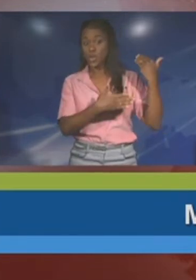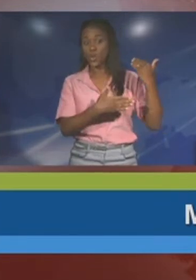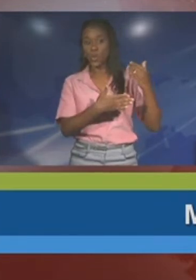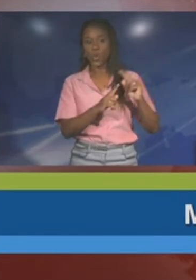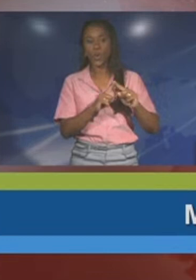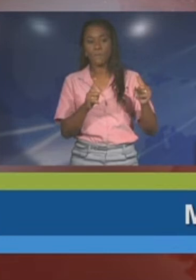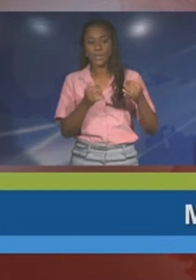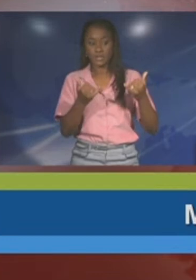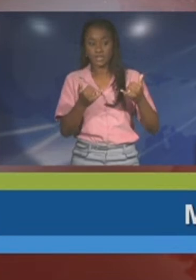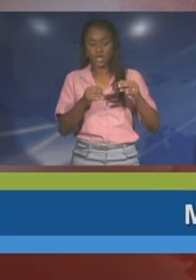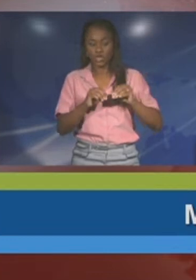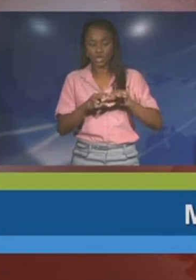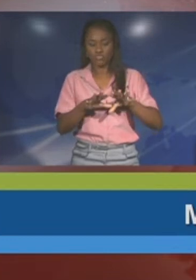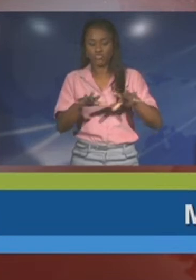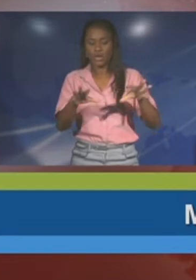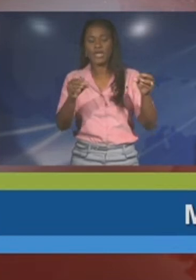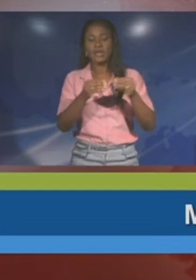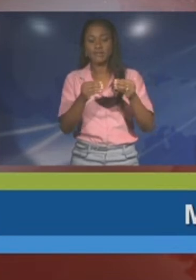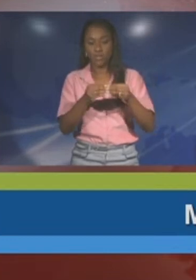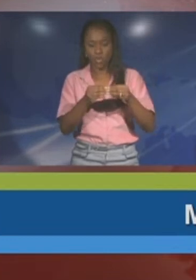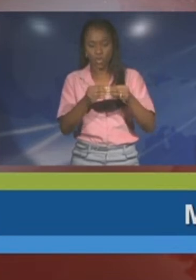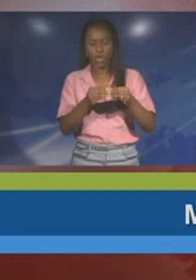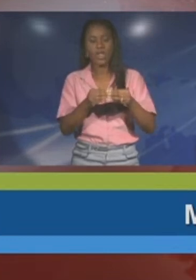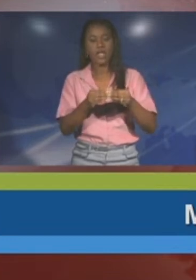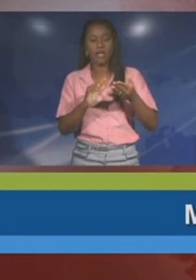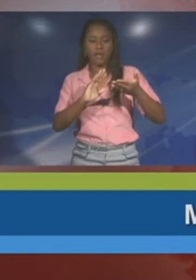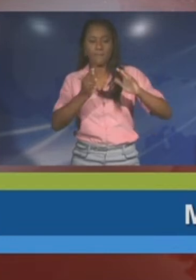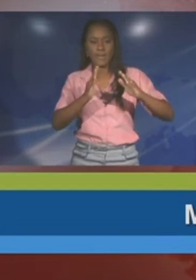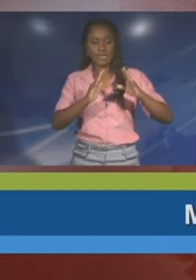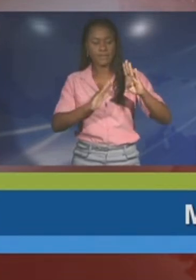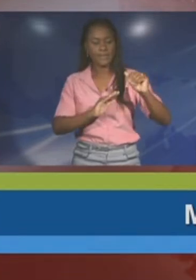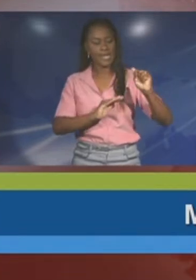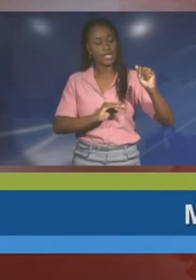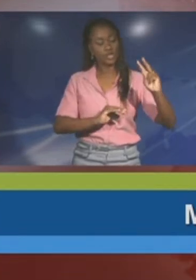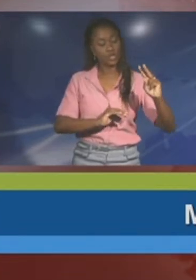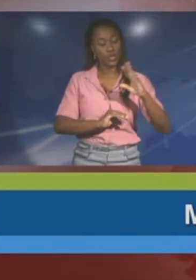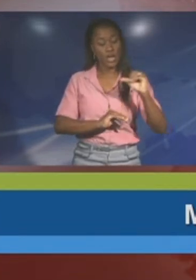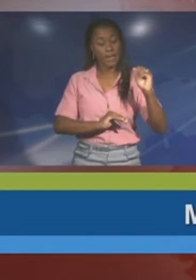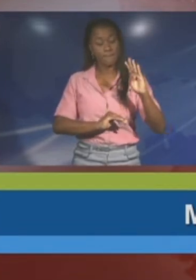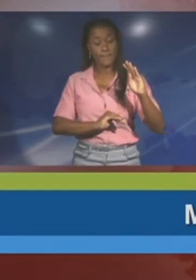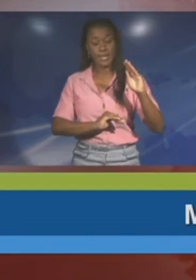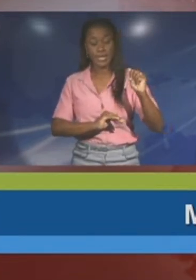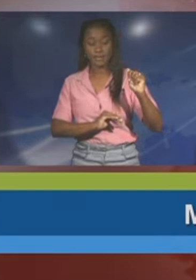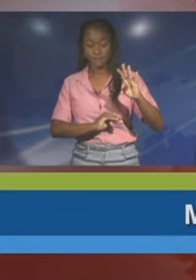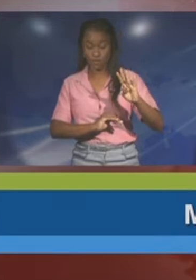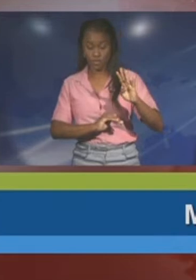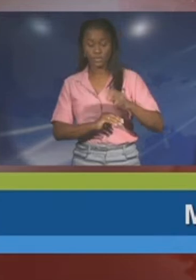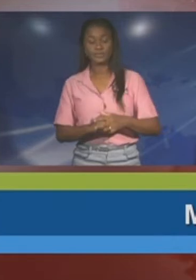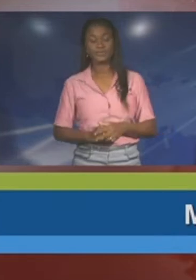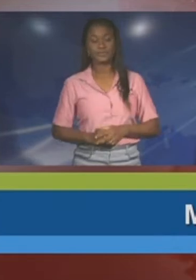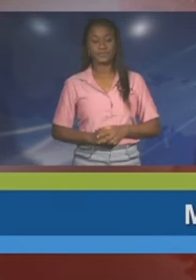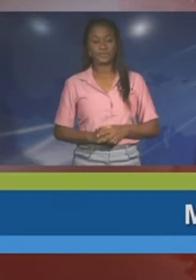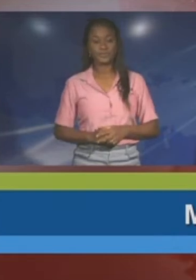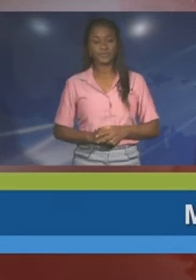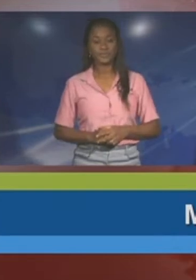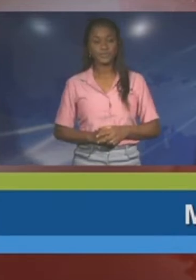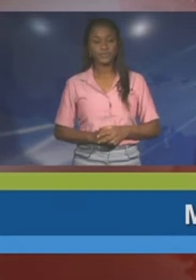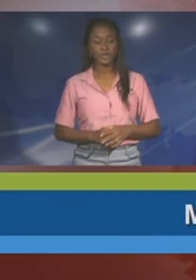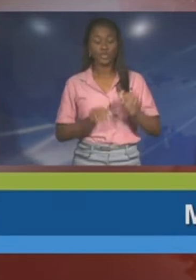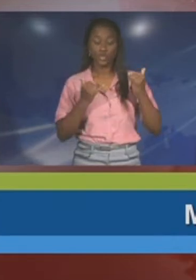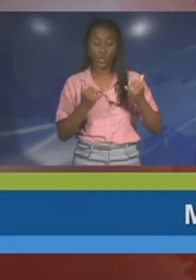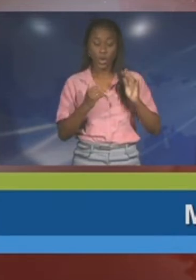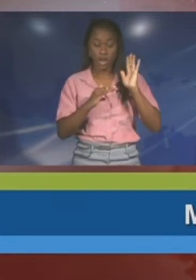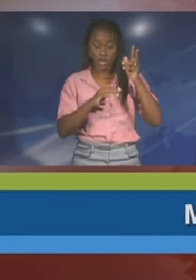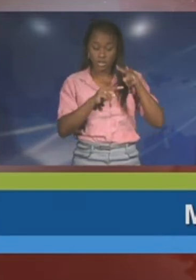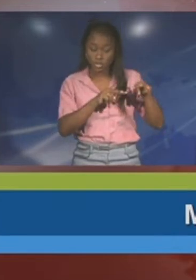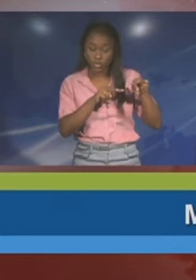be gaining speed and overtaking BA2 and BA4 in terms of the national picture and the international picture very quickly. And we keep an eye on and